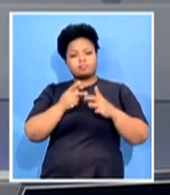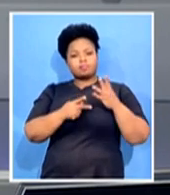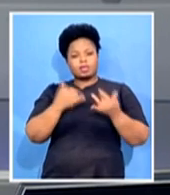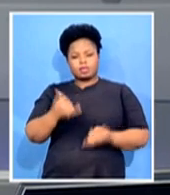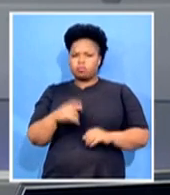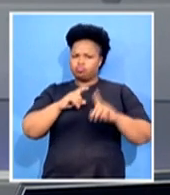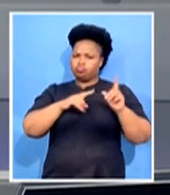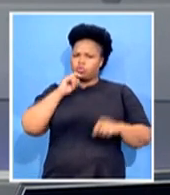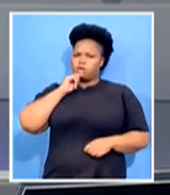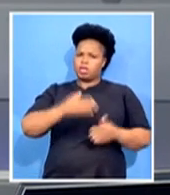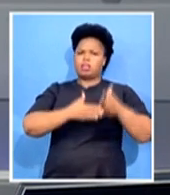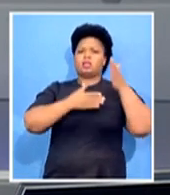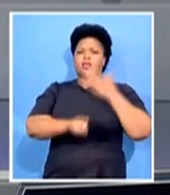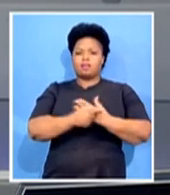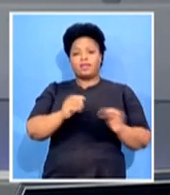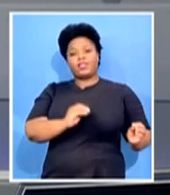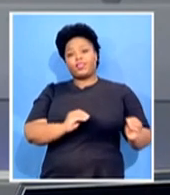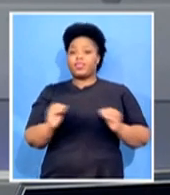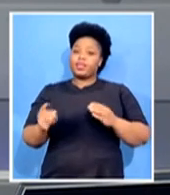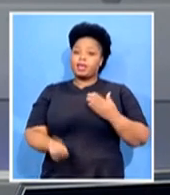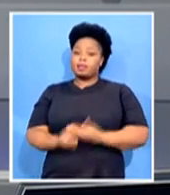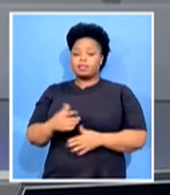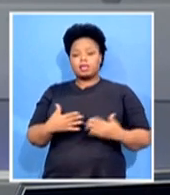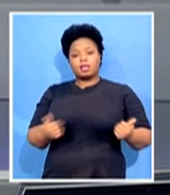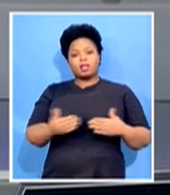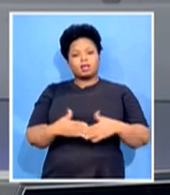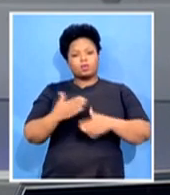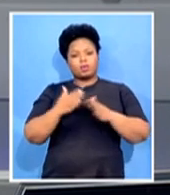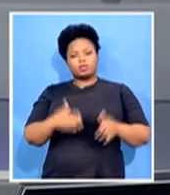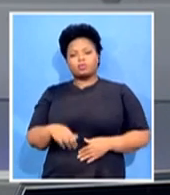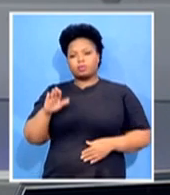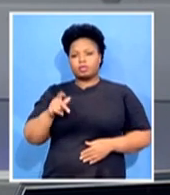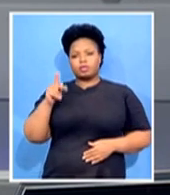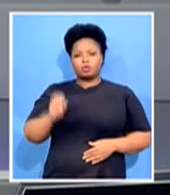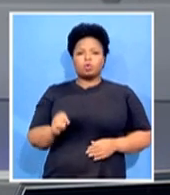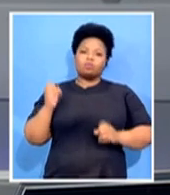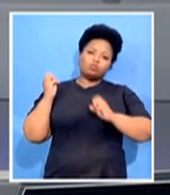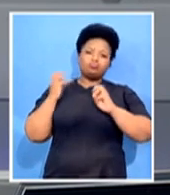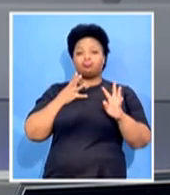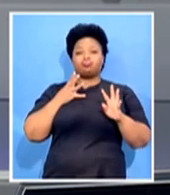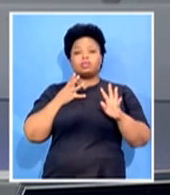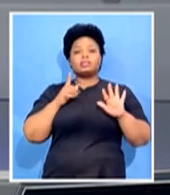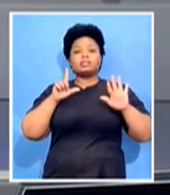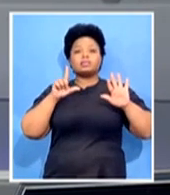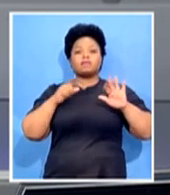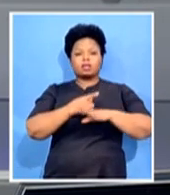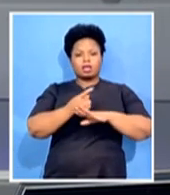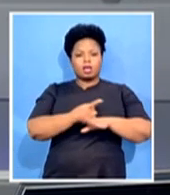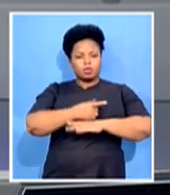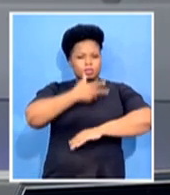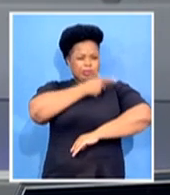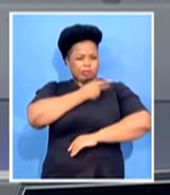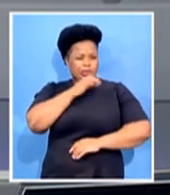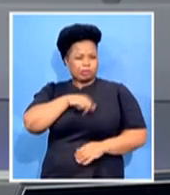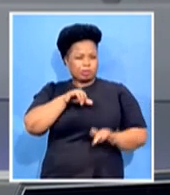saw healthcare workers from the Steve Biko Hospital queuing for up to 7 hours to get the jab. Let's get more information on this and bring